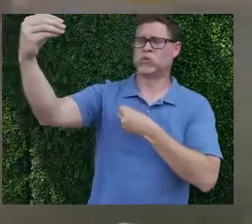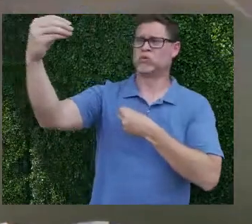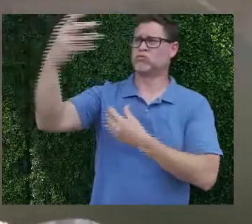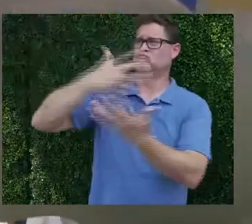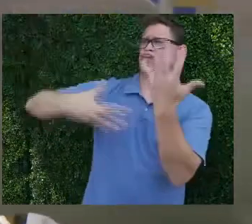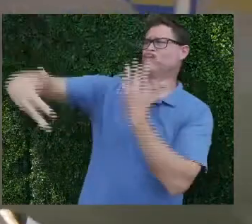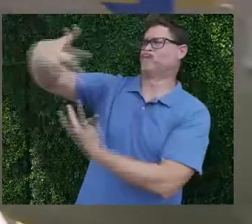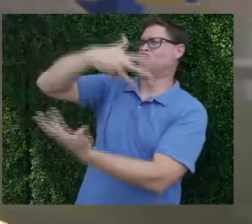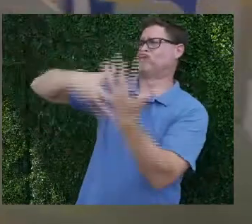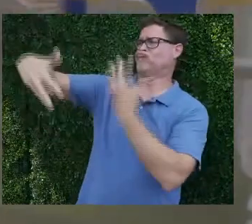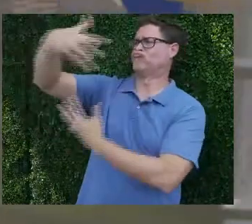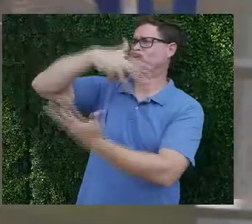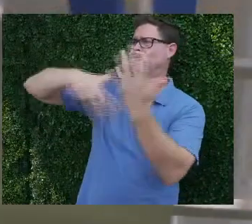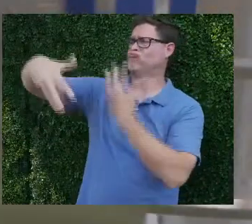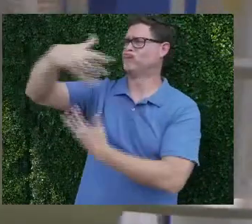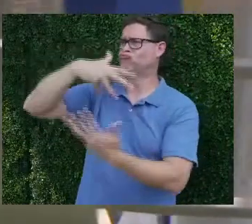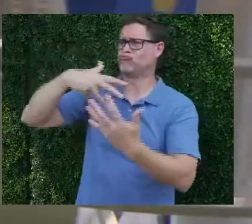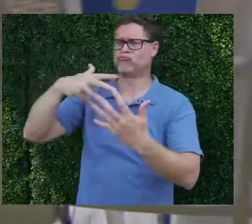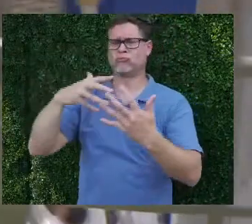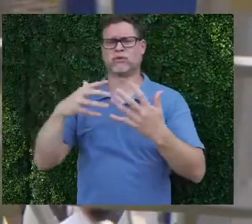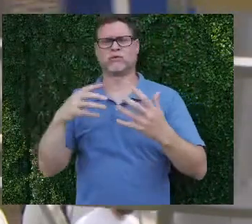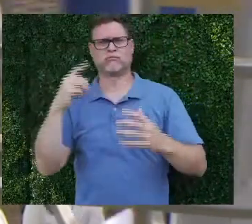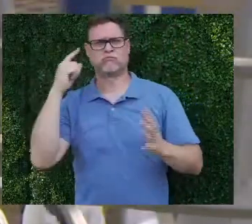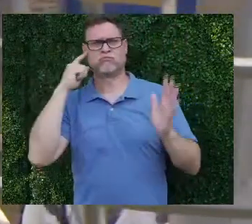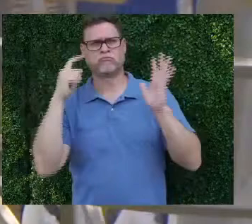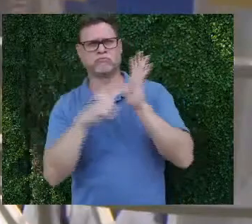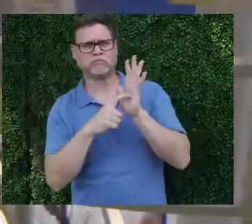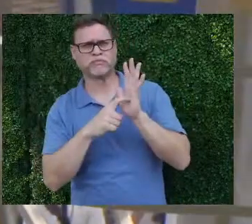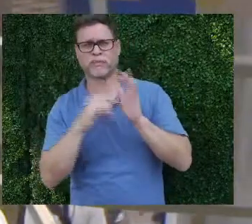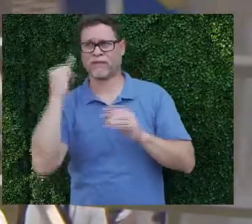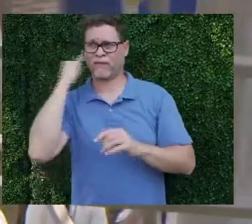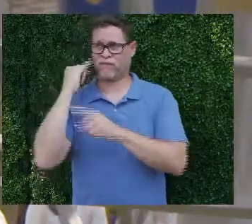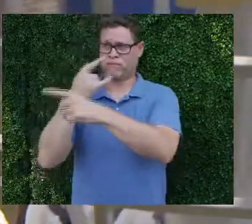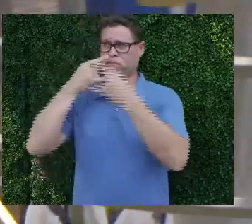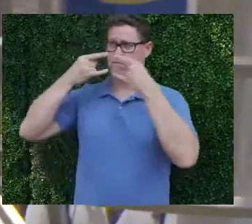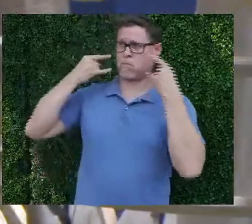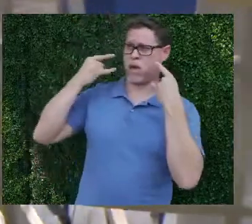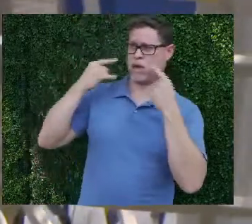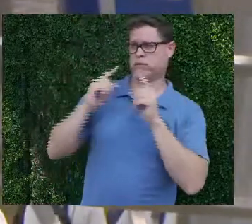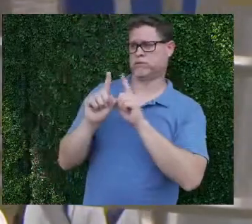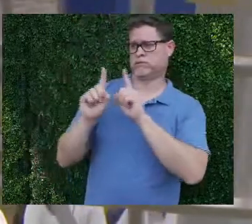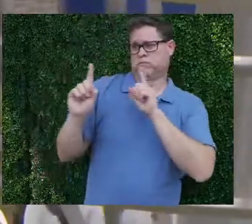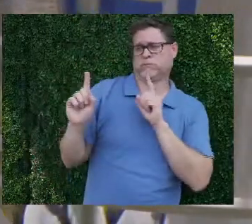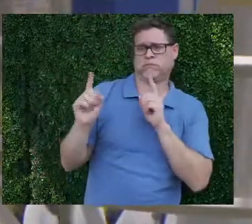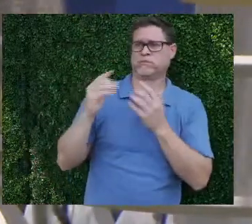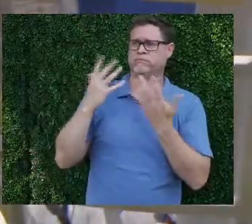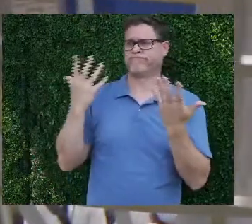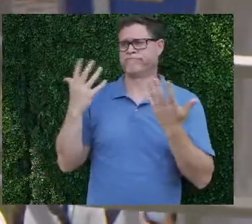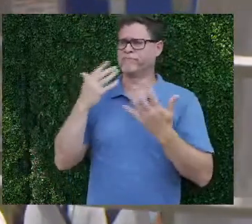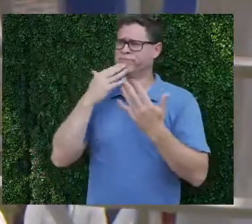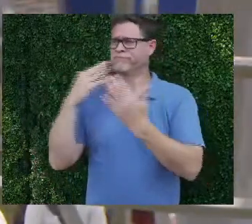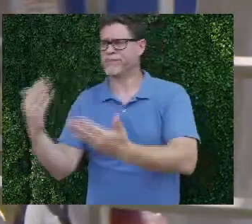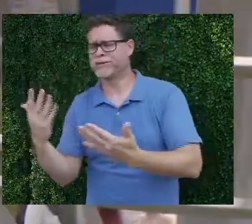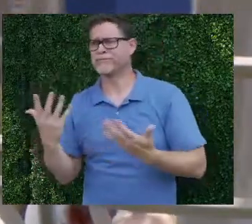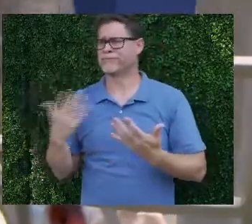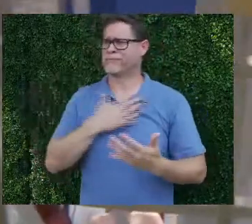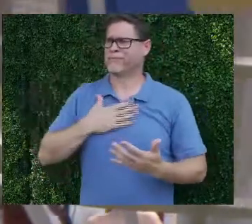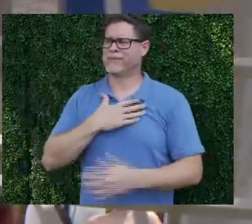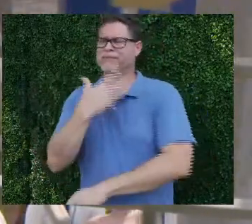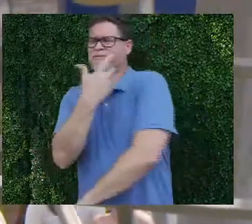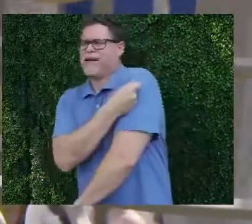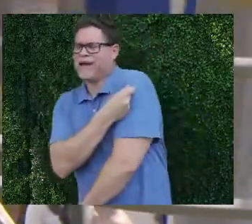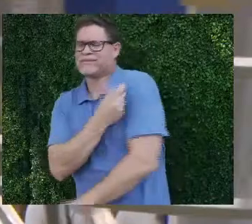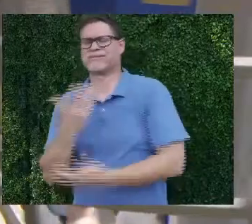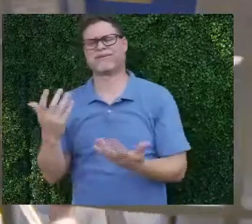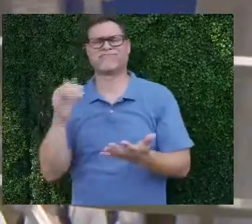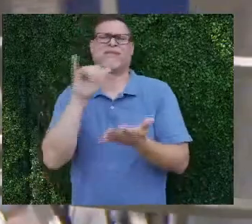amongst other people in crowds, take a moment, if they're wearing masks, and maybe think about it and say thank you. Please get vaccinated. And